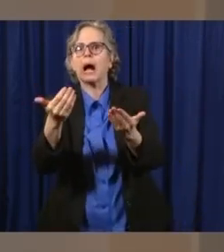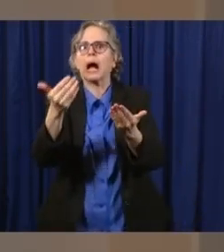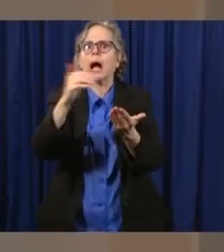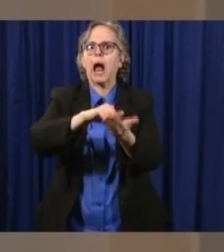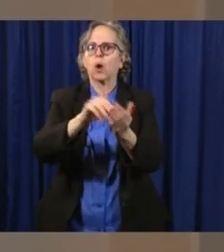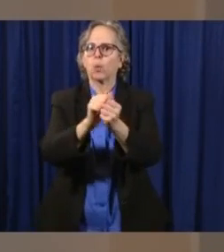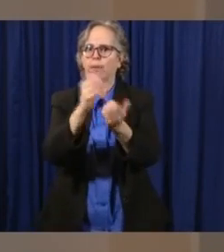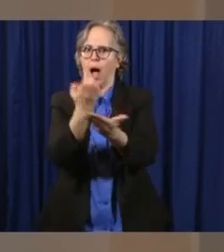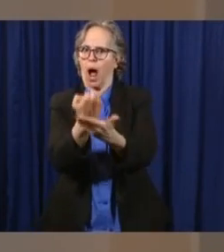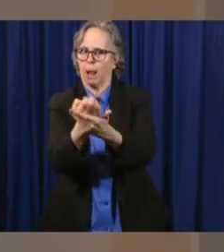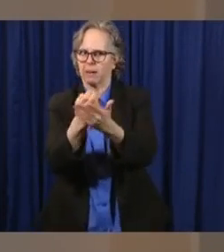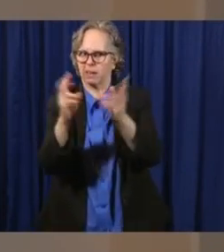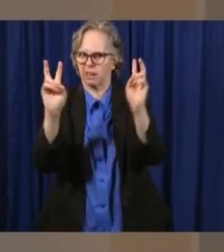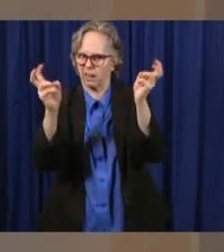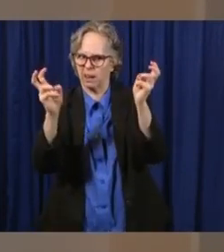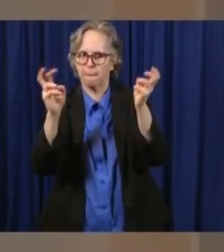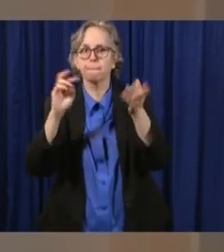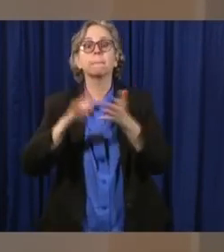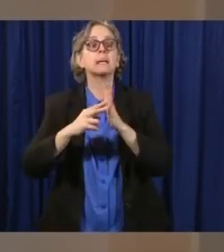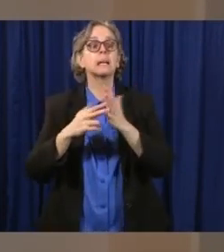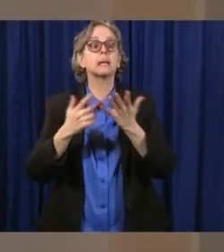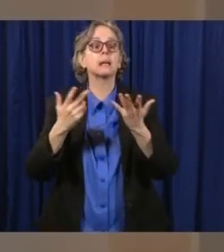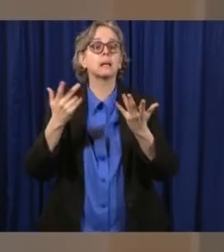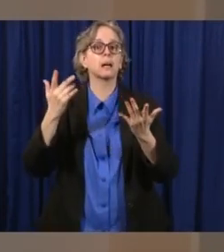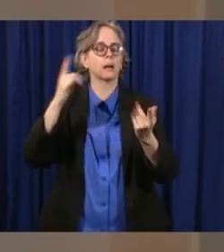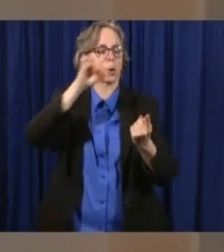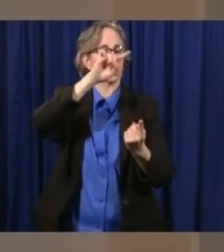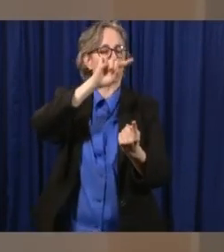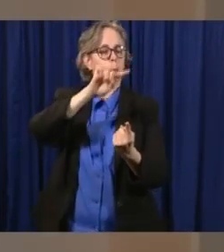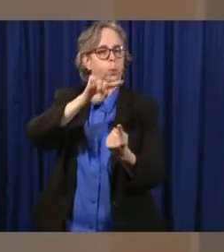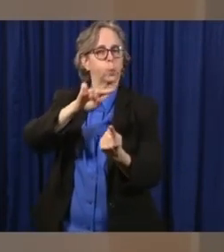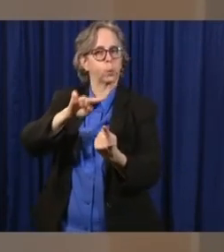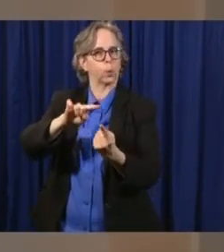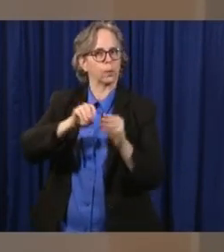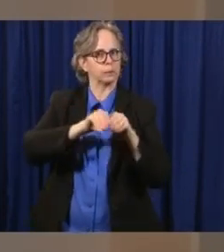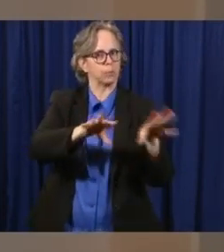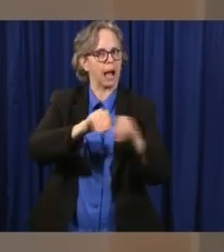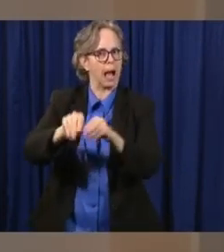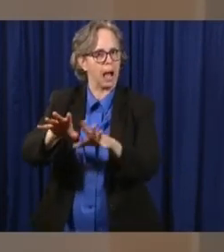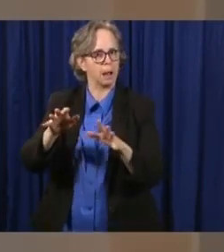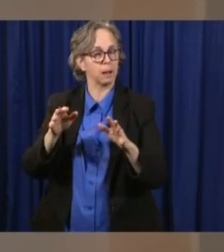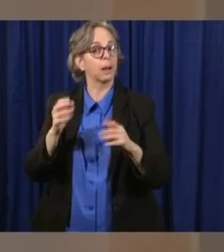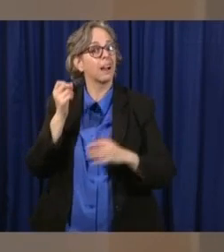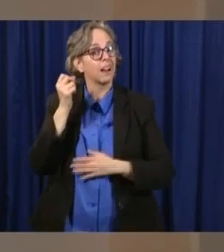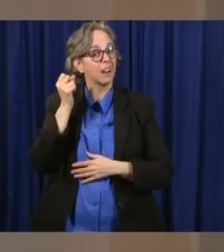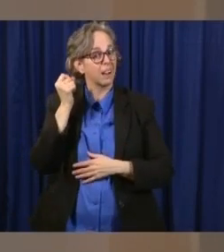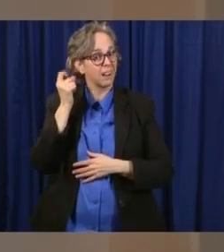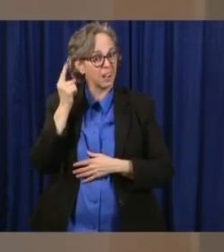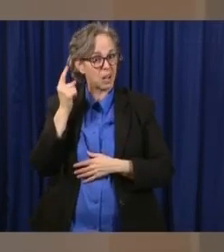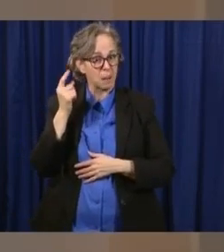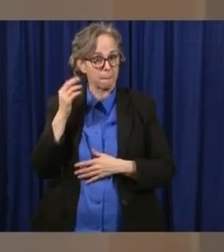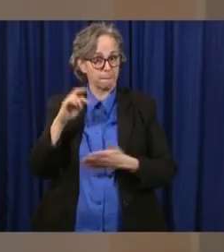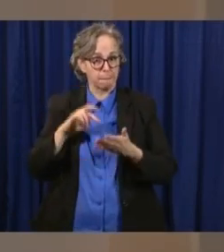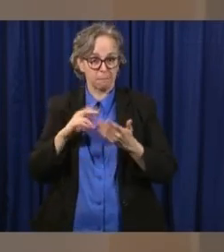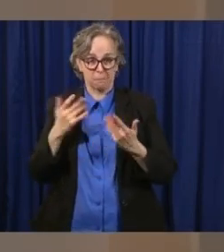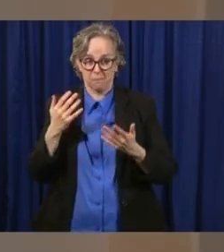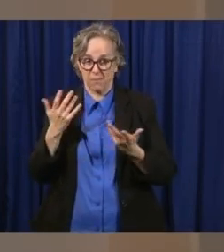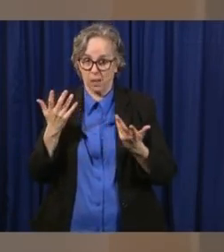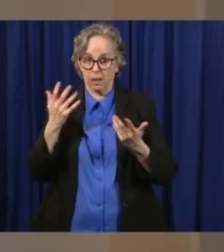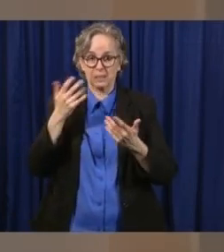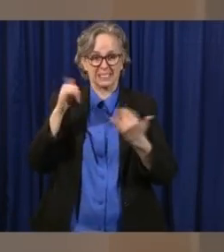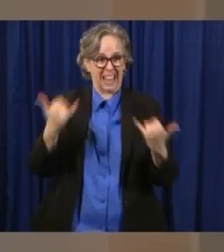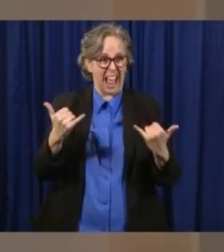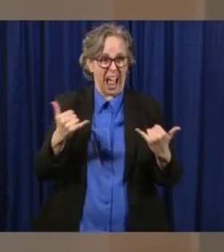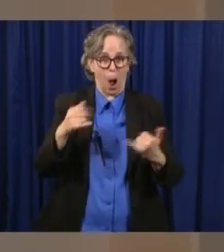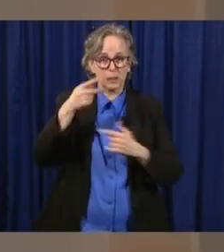able to flatten the curve. And so I guess as we enter Passover and Easter, the Easter